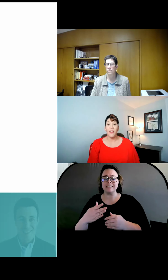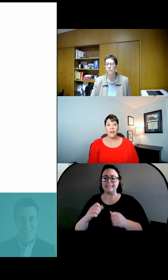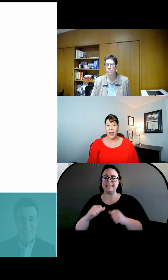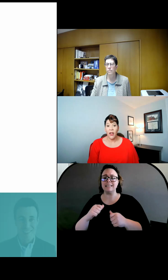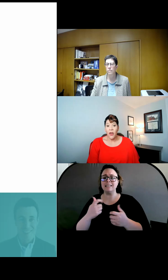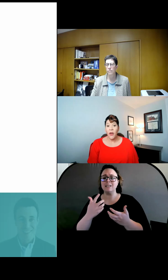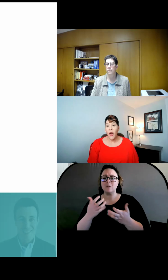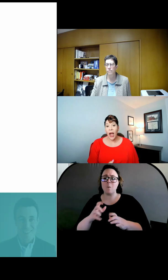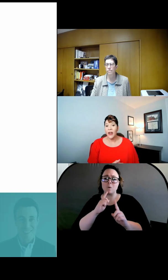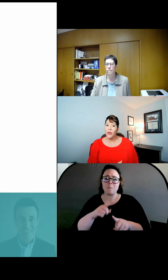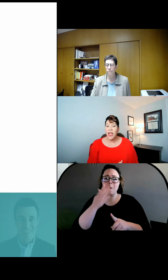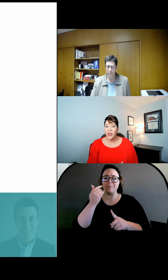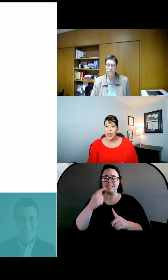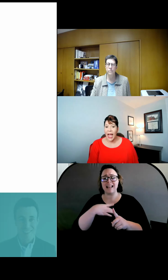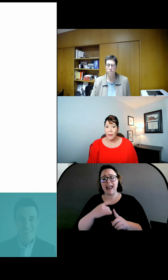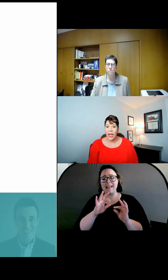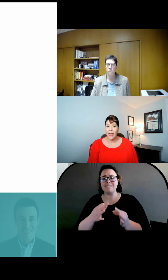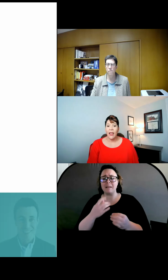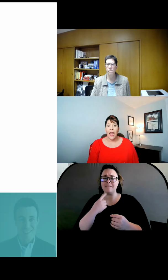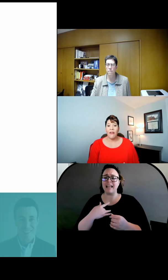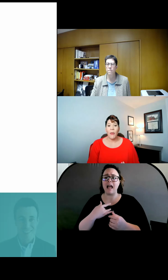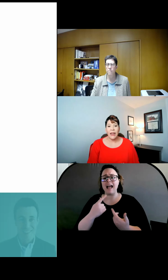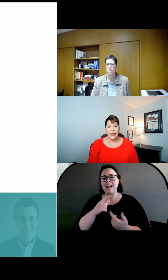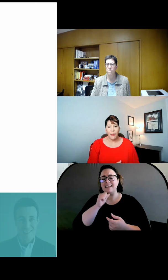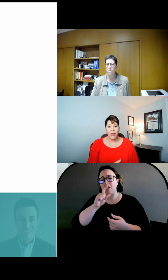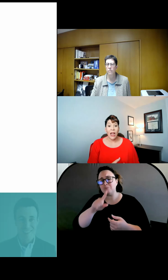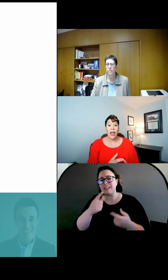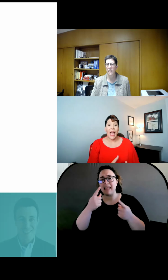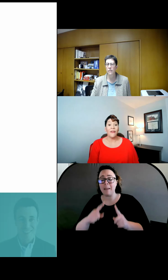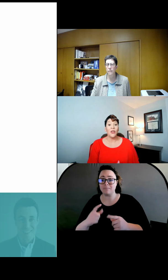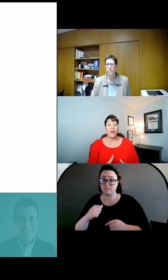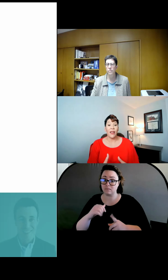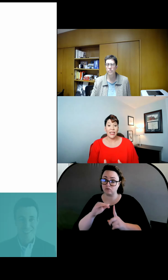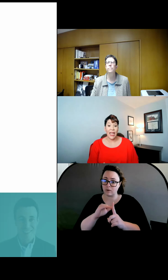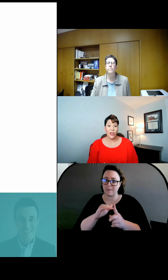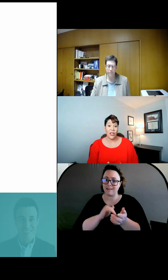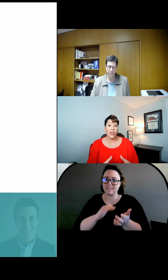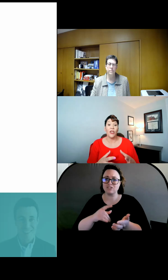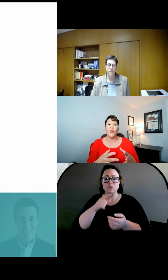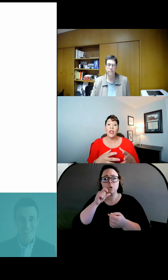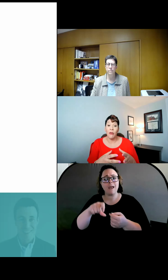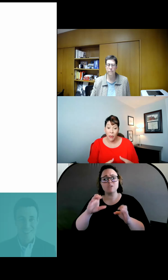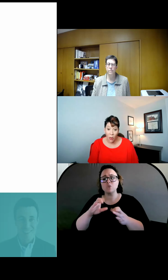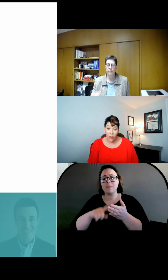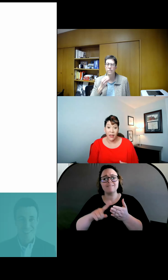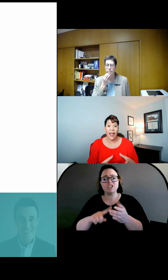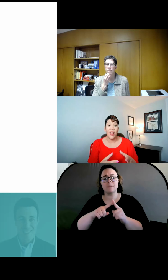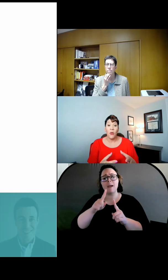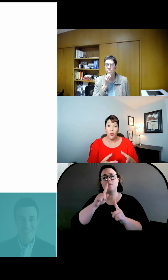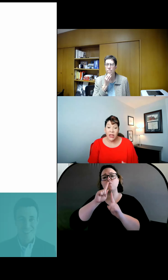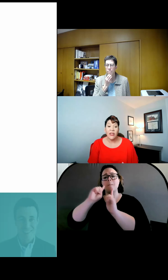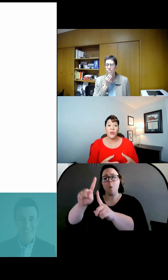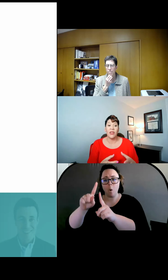or they feel like, no, I don't think it's really happening. And reminding them that they don't have to do the investigation. It's just their duty to report